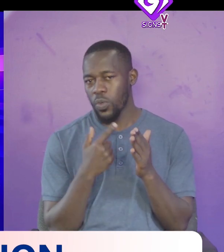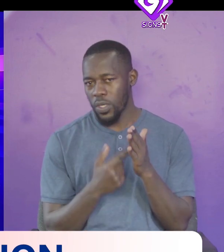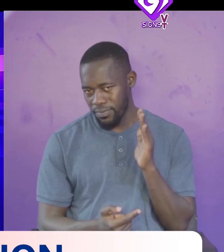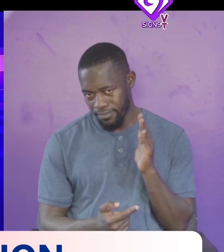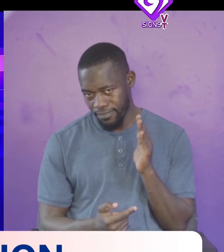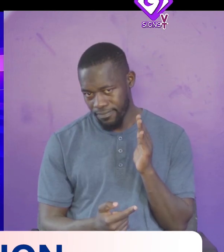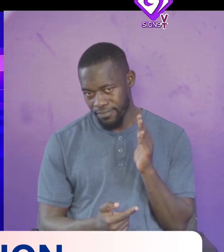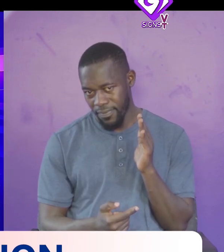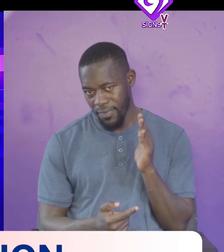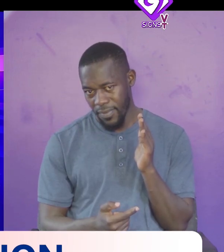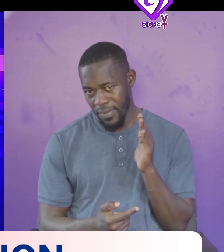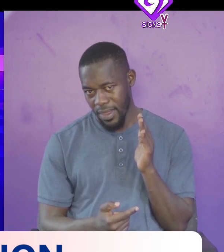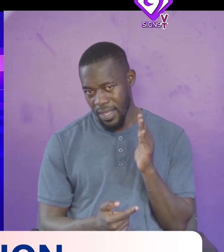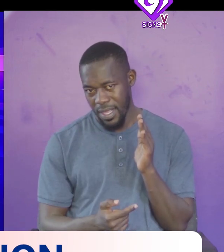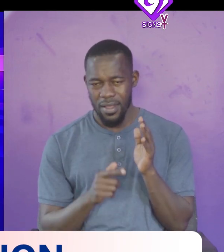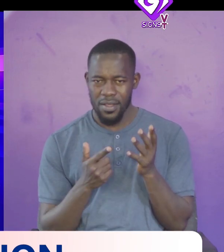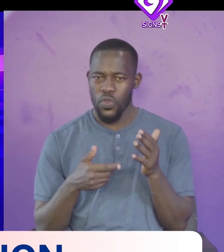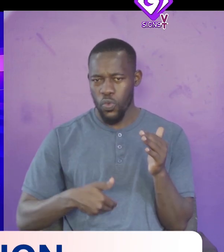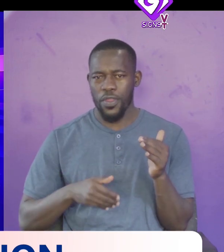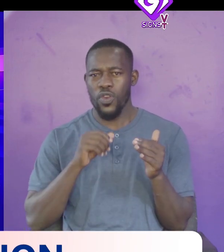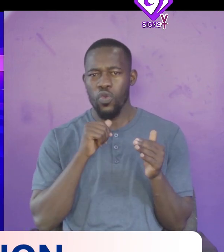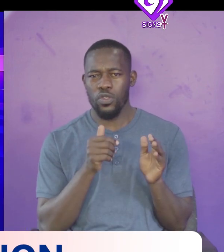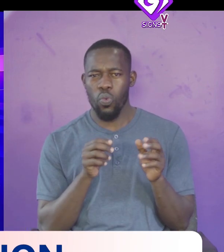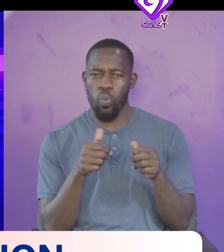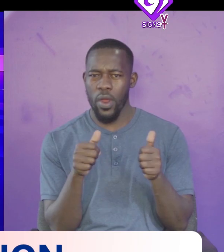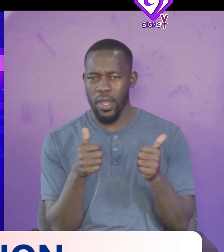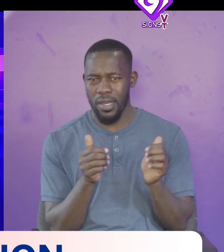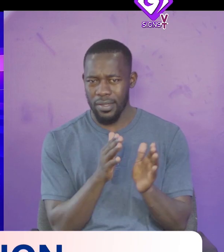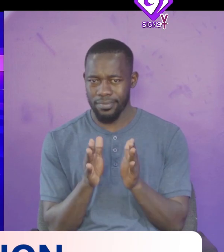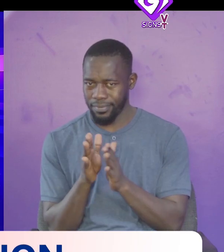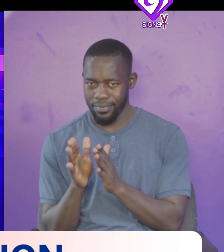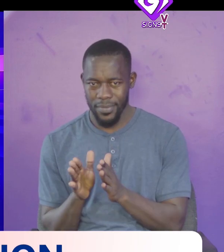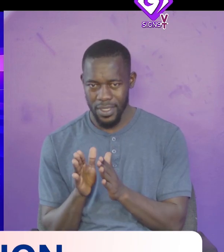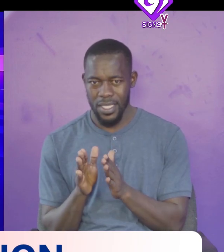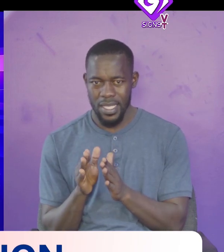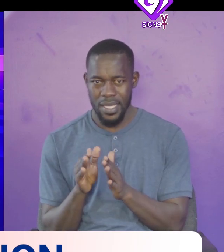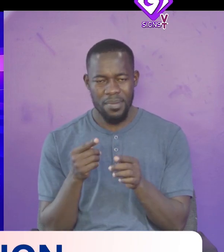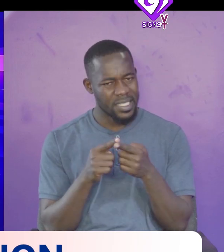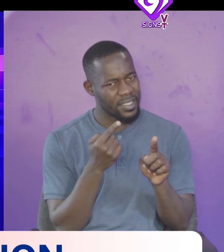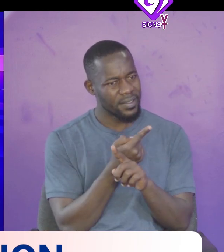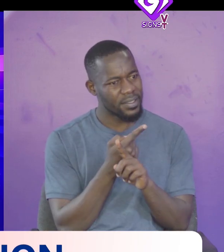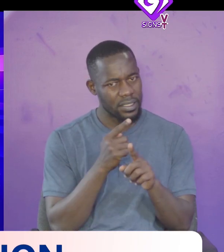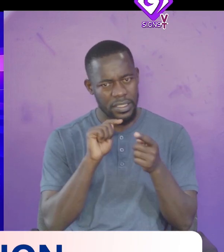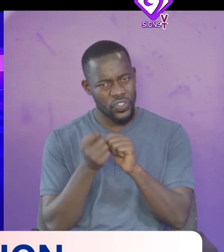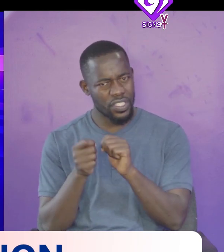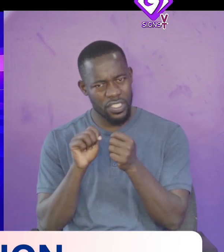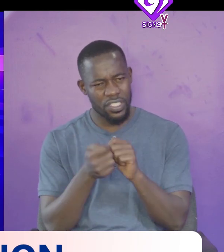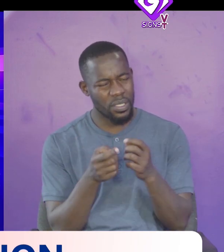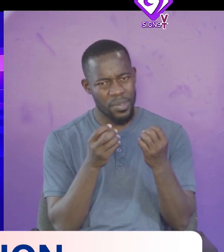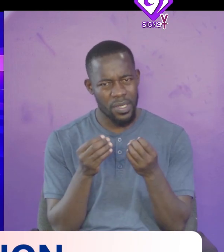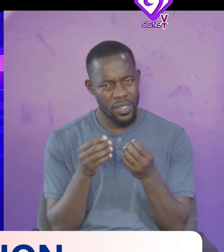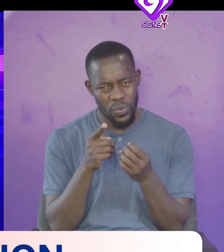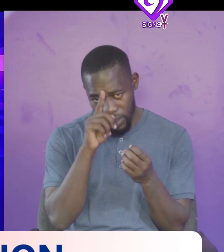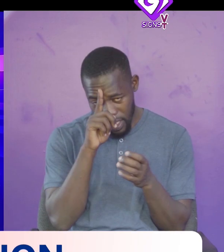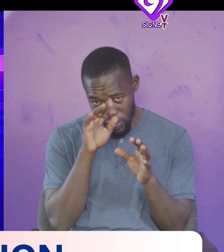an issue of how to organize ourselves. But are you really serious? Are you genuine with these changes you're talking about? Let me tell you